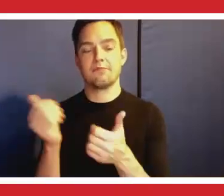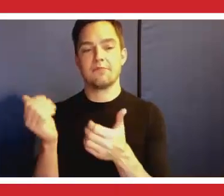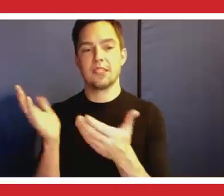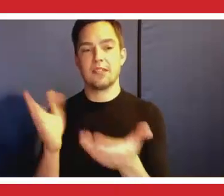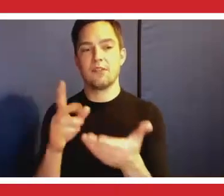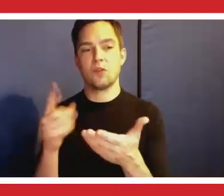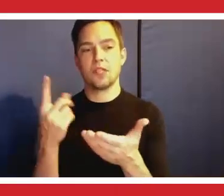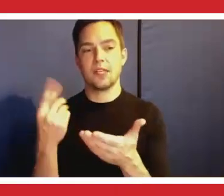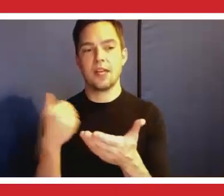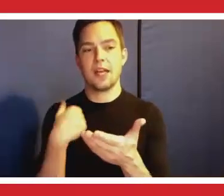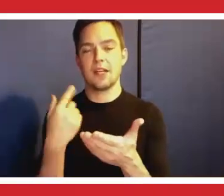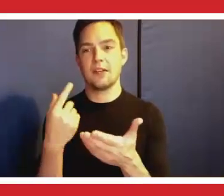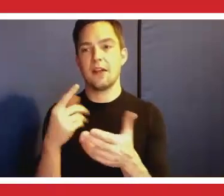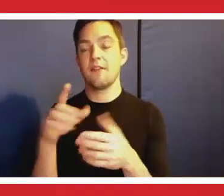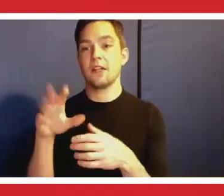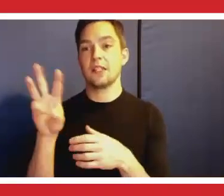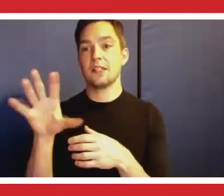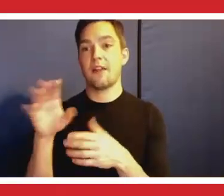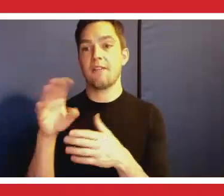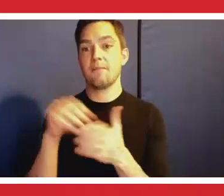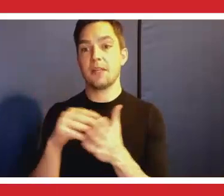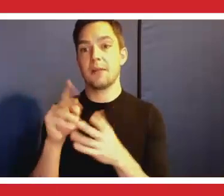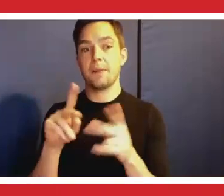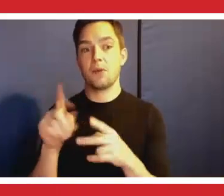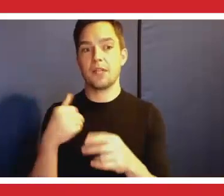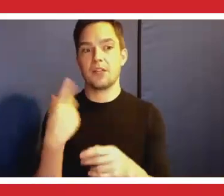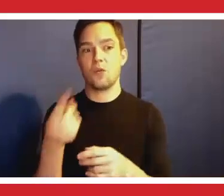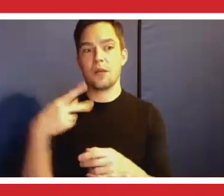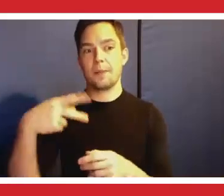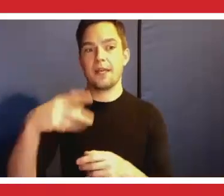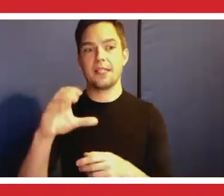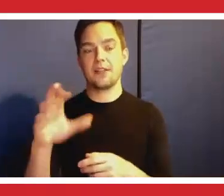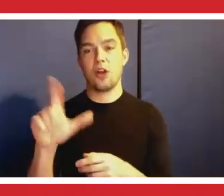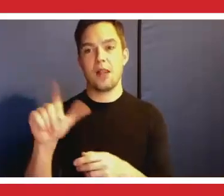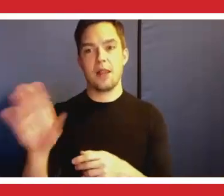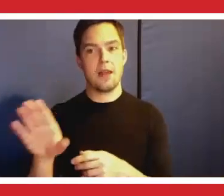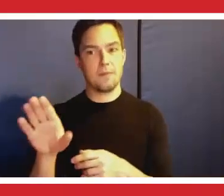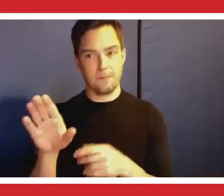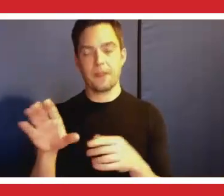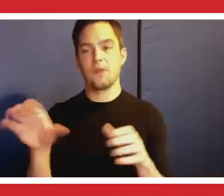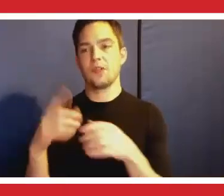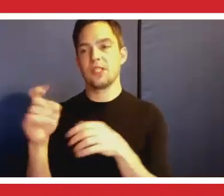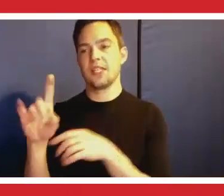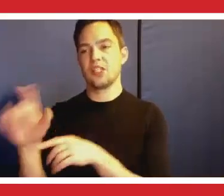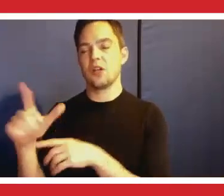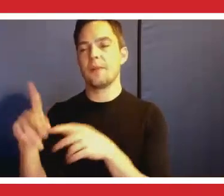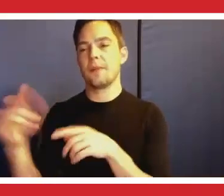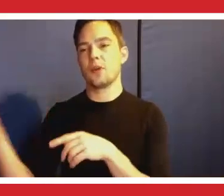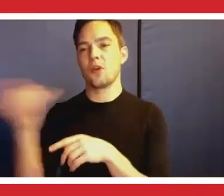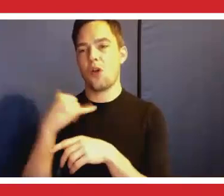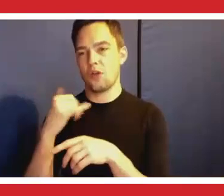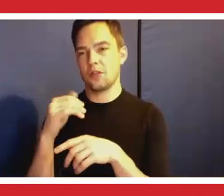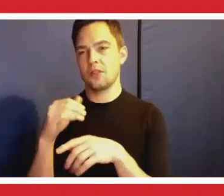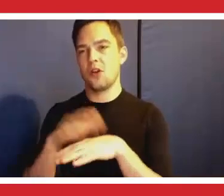of 165 million people in the beginning. So we used technology to actually track the disease by having people call into our